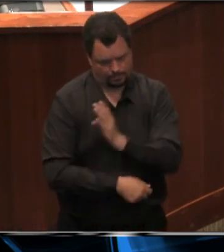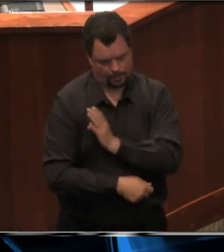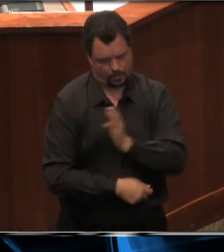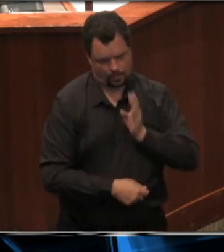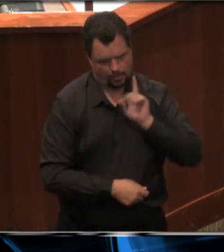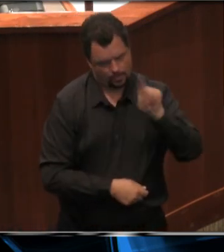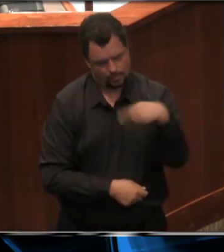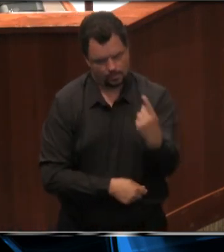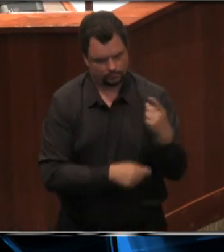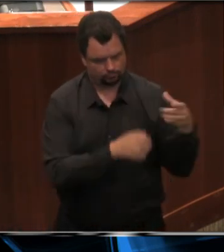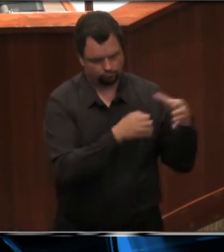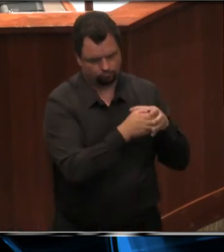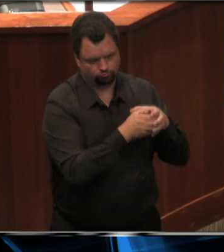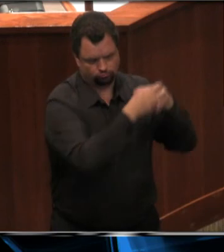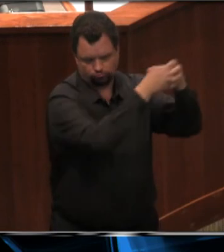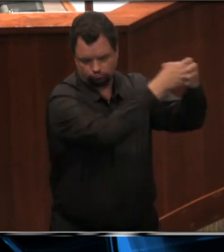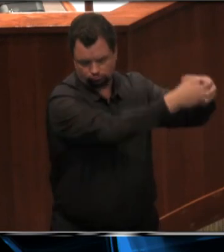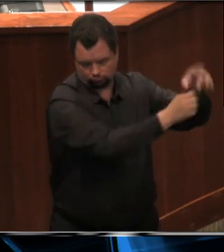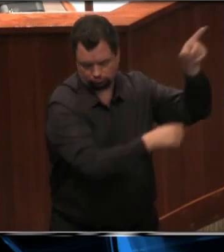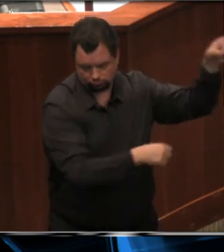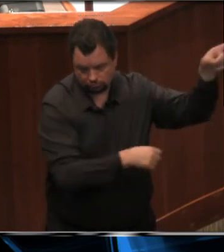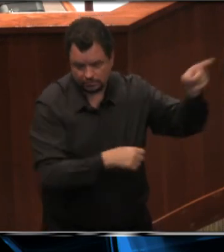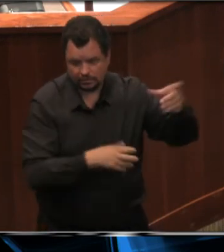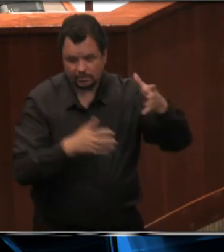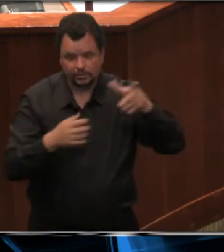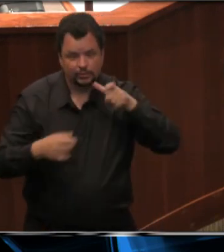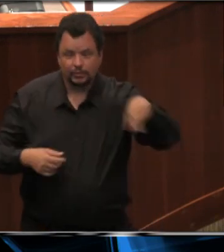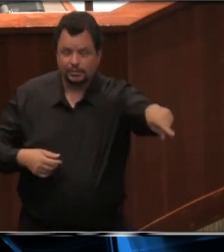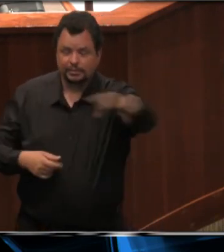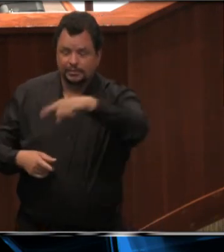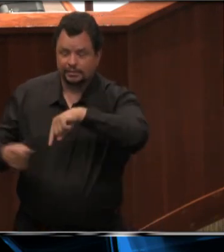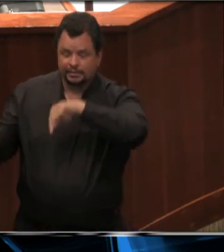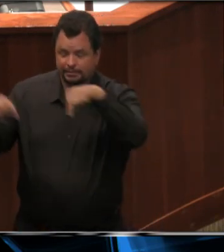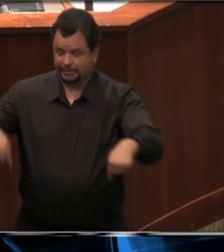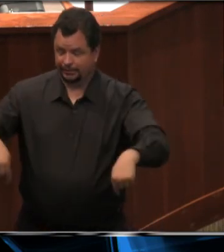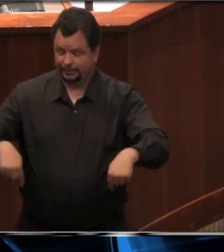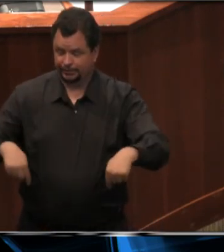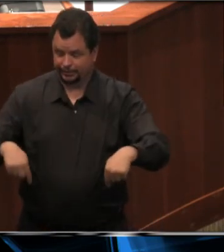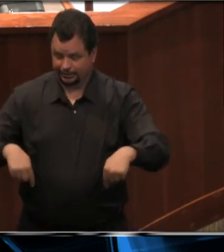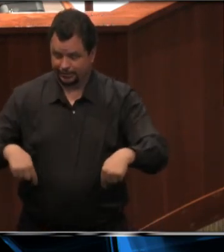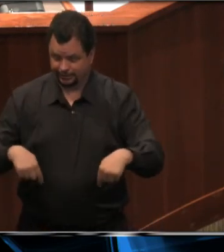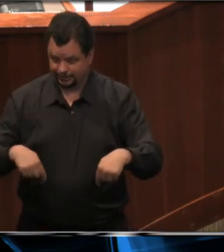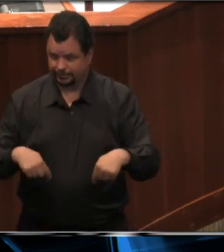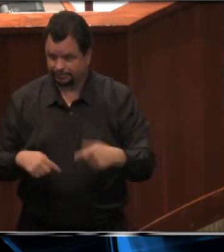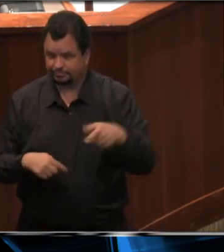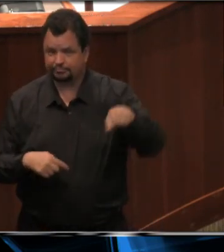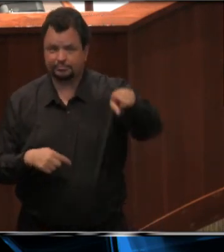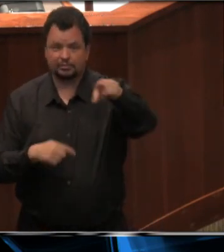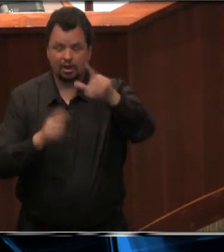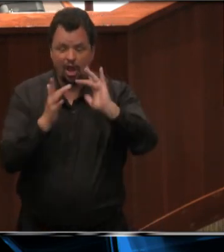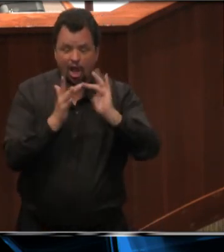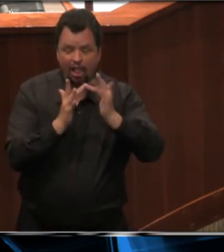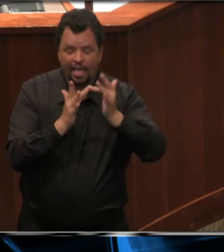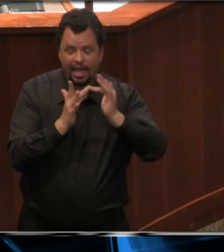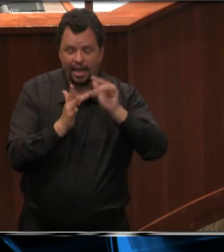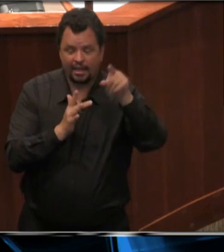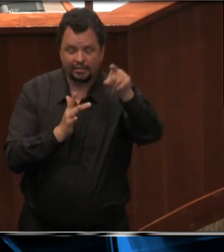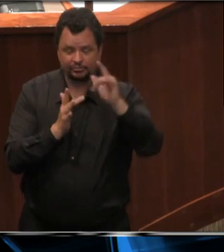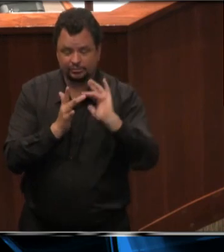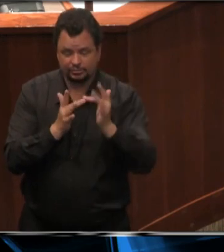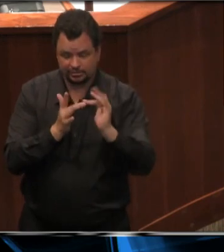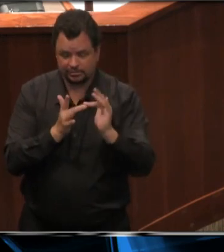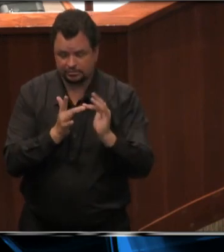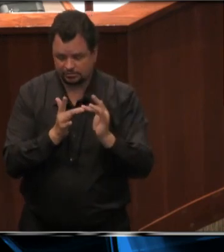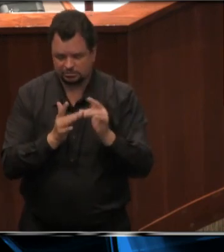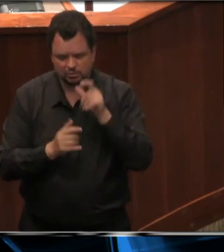who are dialed in remotely, it's not going to require a quorum, and this particular meeting is for